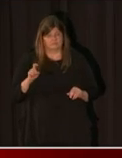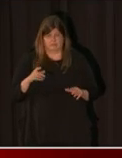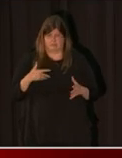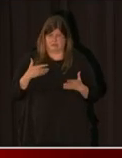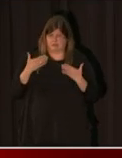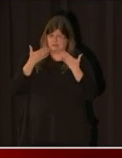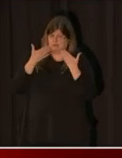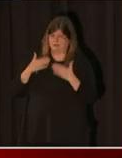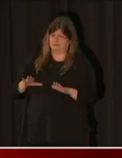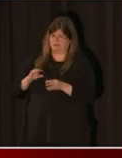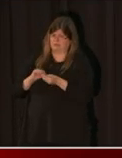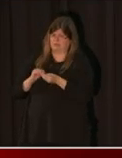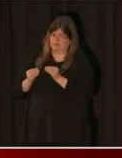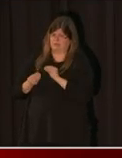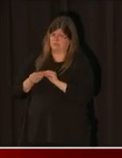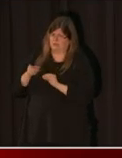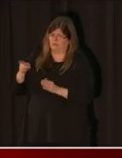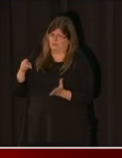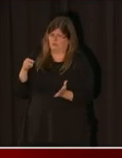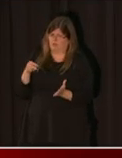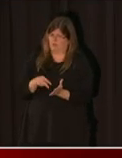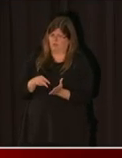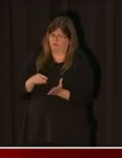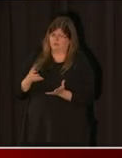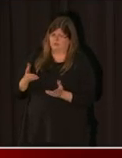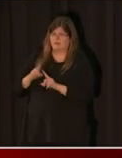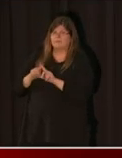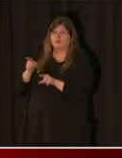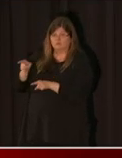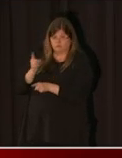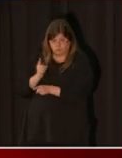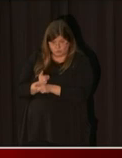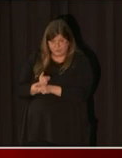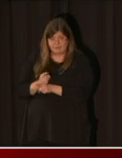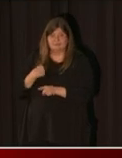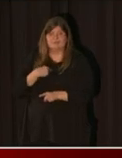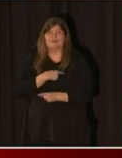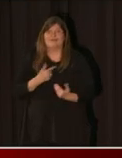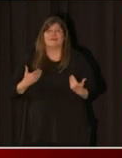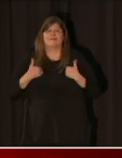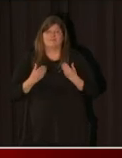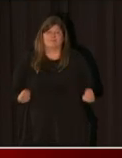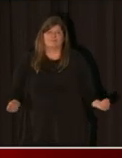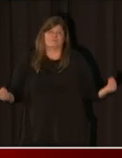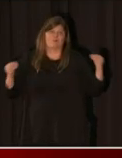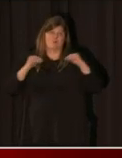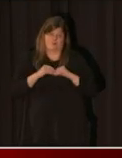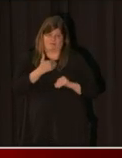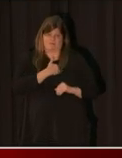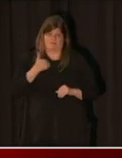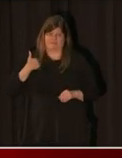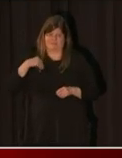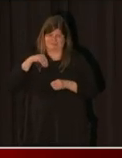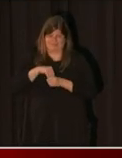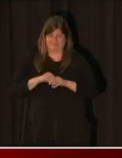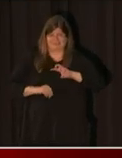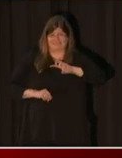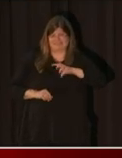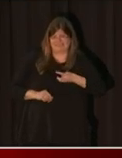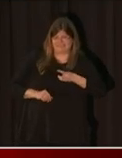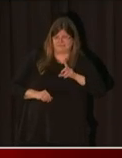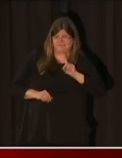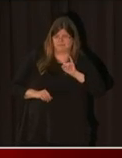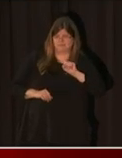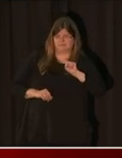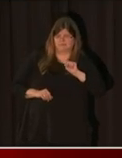at to compare this to. You are correct that we have more members that are 6th district who are